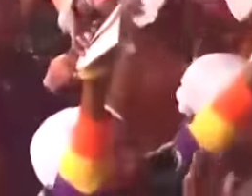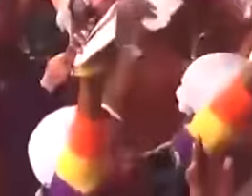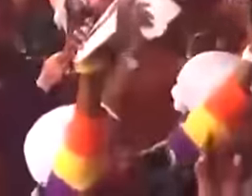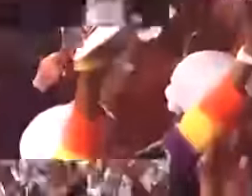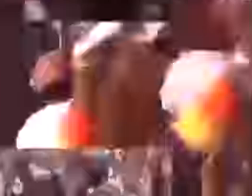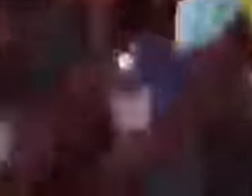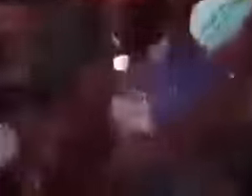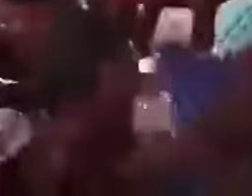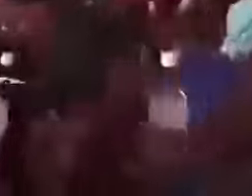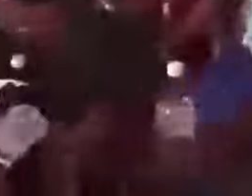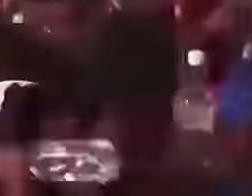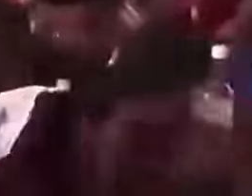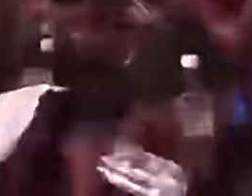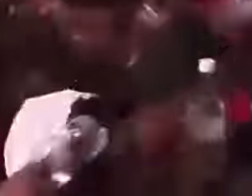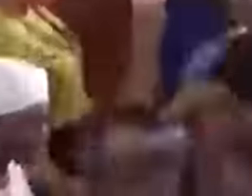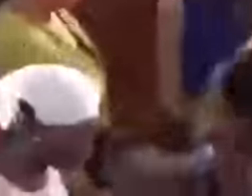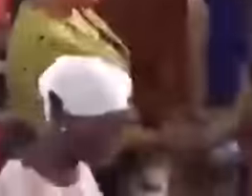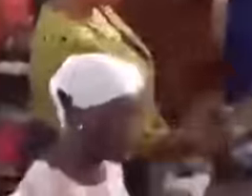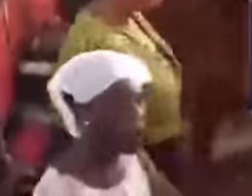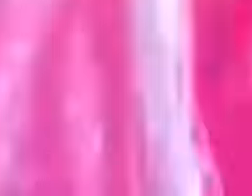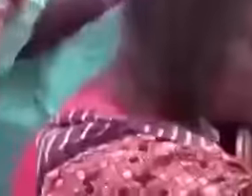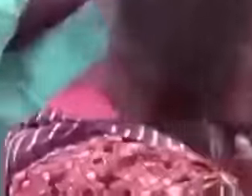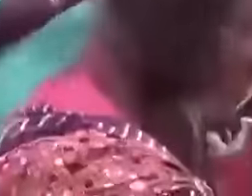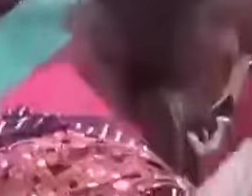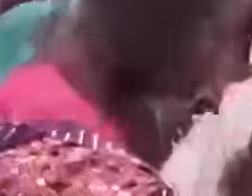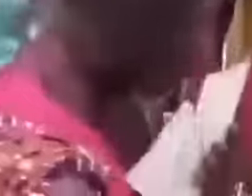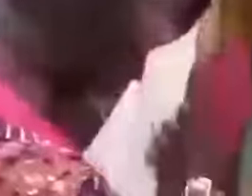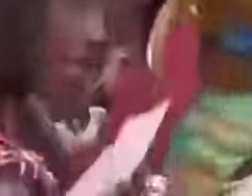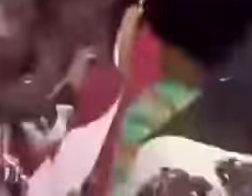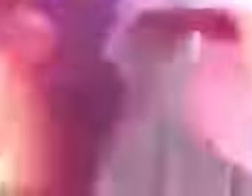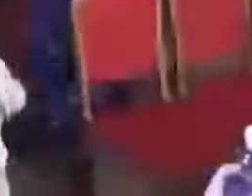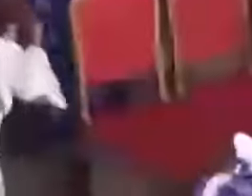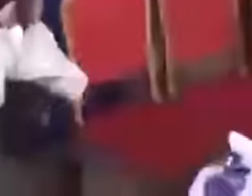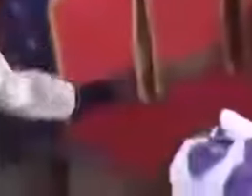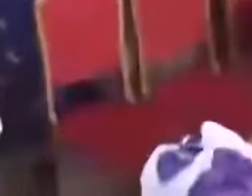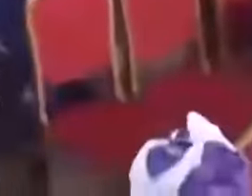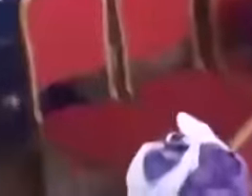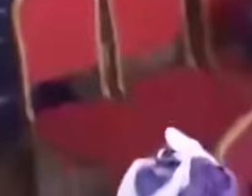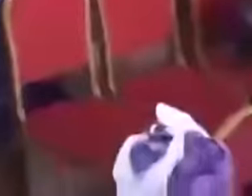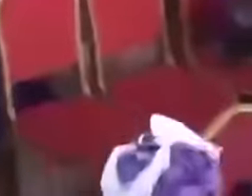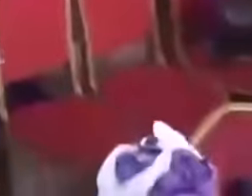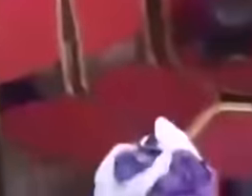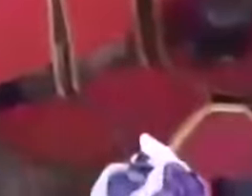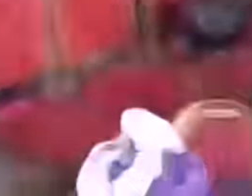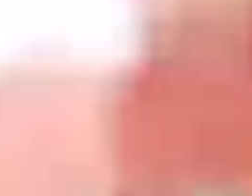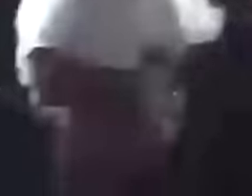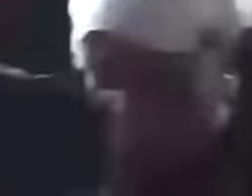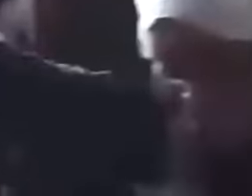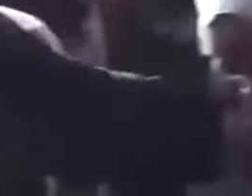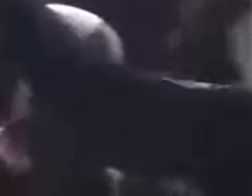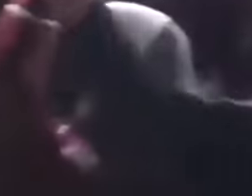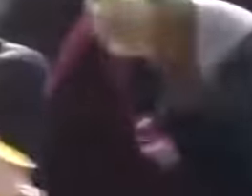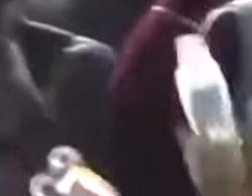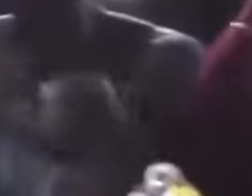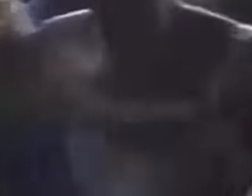long gone warning. No shell, any be, but they are do rayo. No room for Jesu, he will let me come.